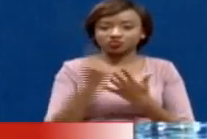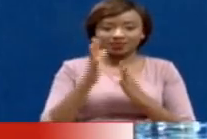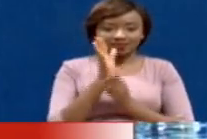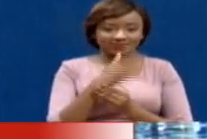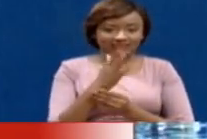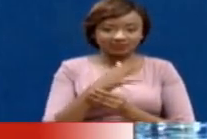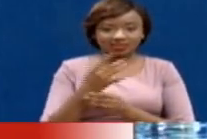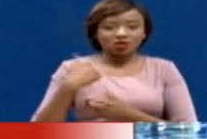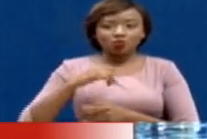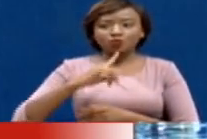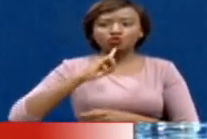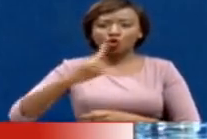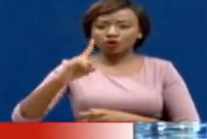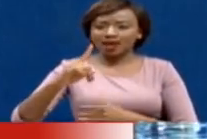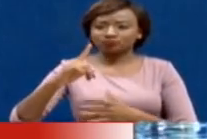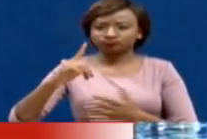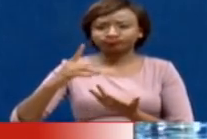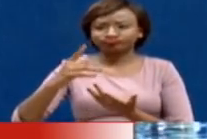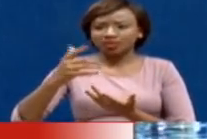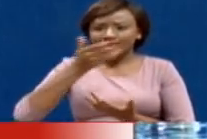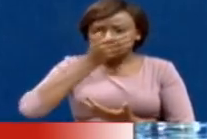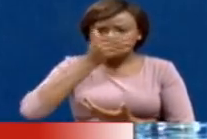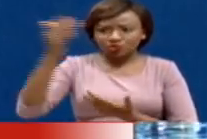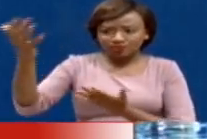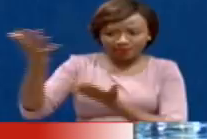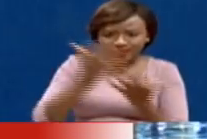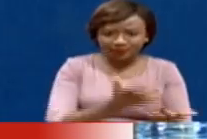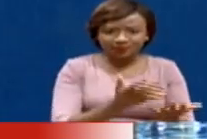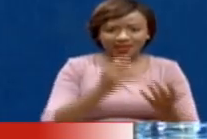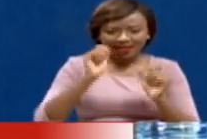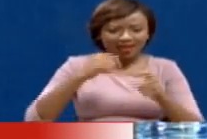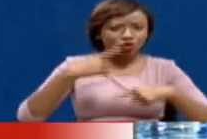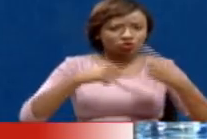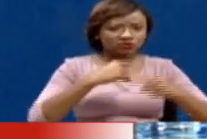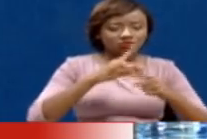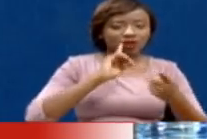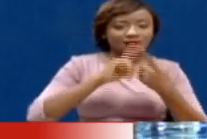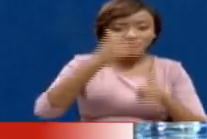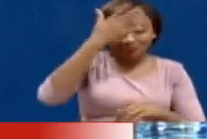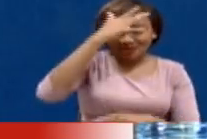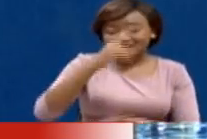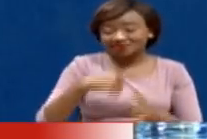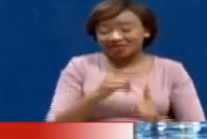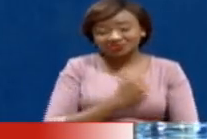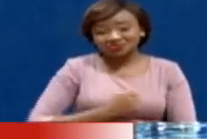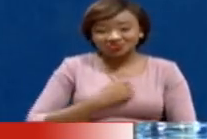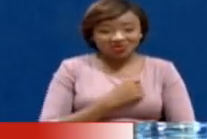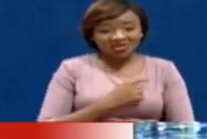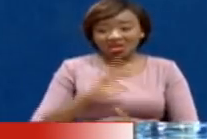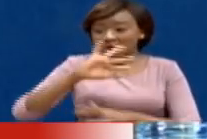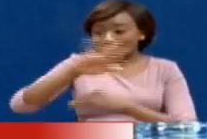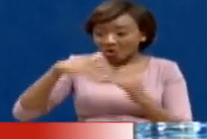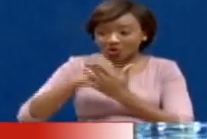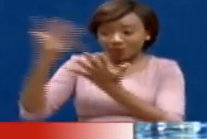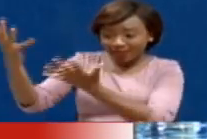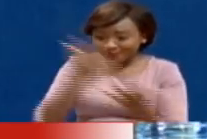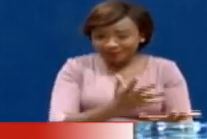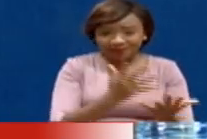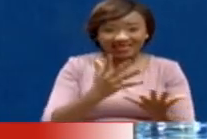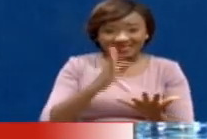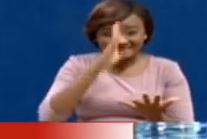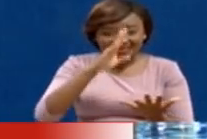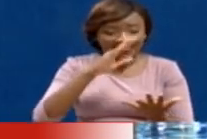made orders thinking that these supplies will be able to take us to Monday. By Sunday, we had run out. We are literally running out